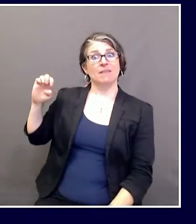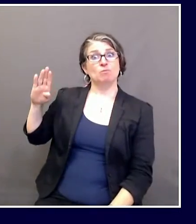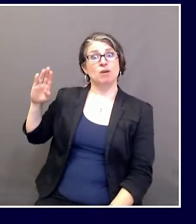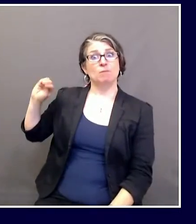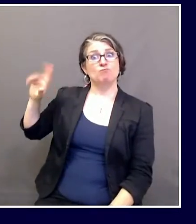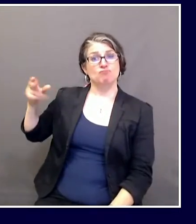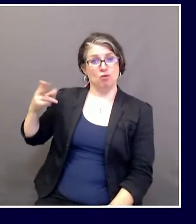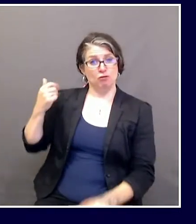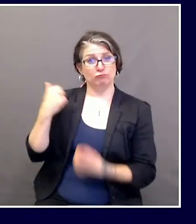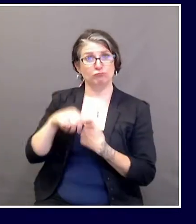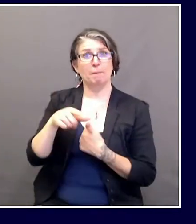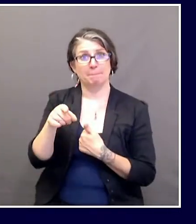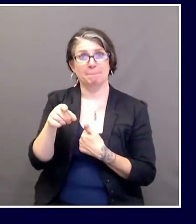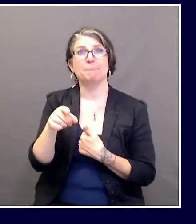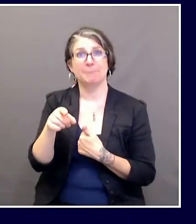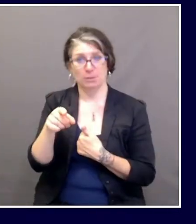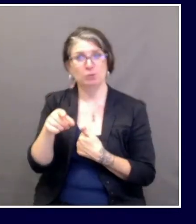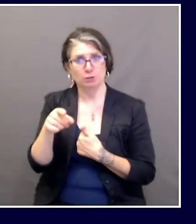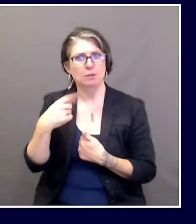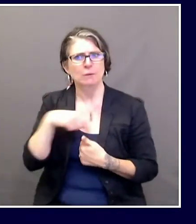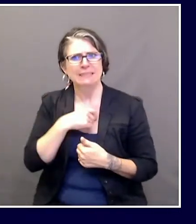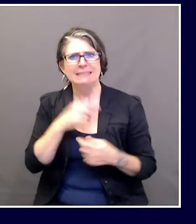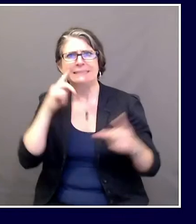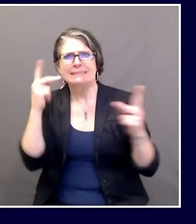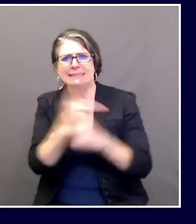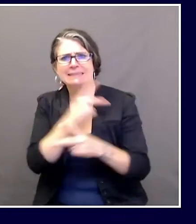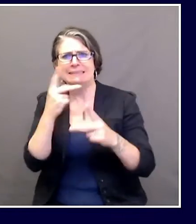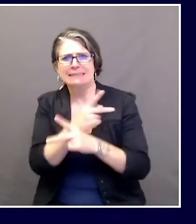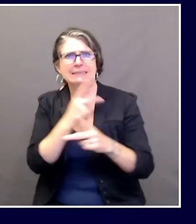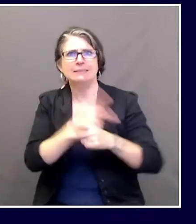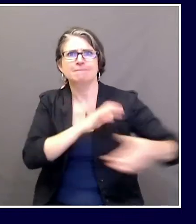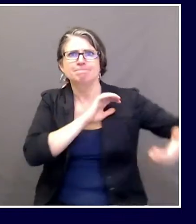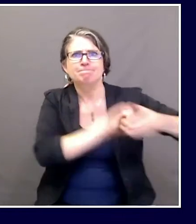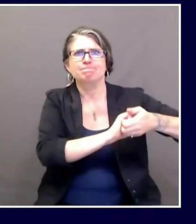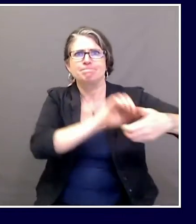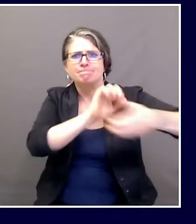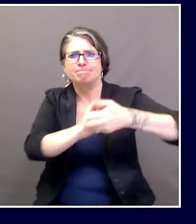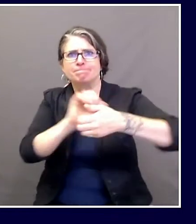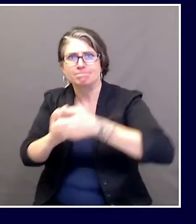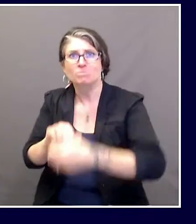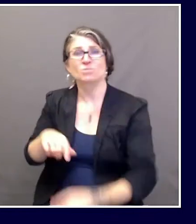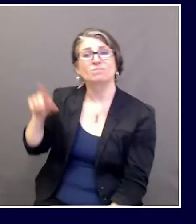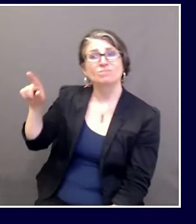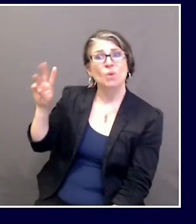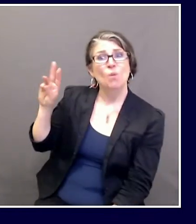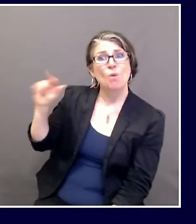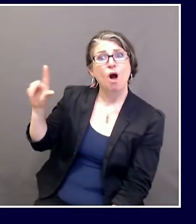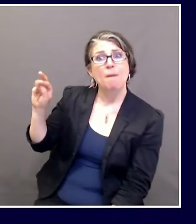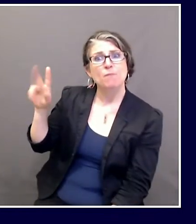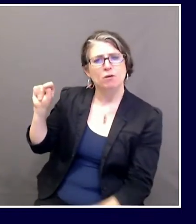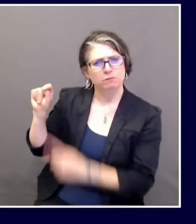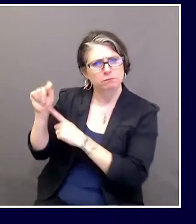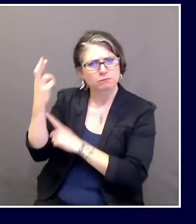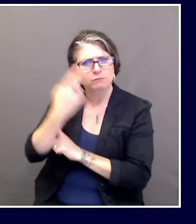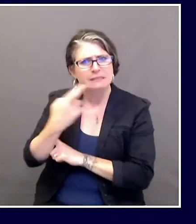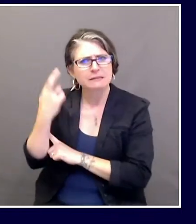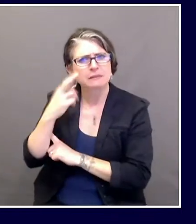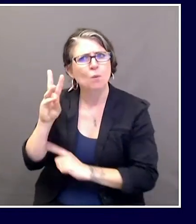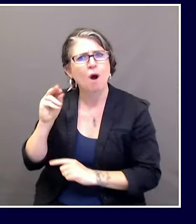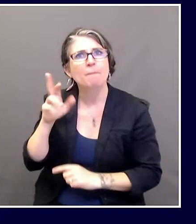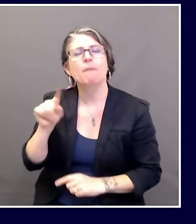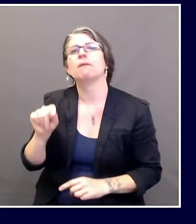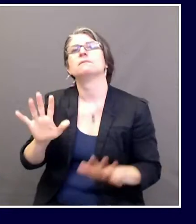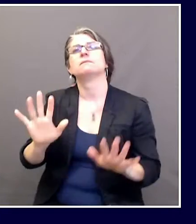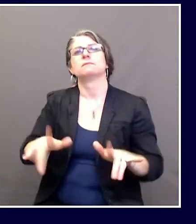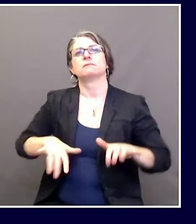for our first vaccination partners, which was Walmart back then. We deliberately chose vaccination locations,